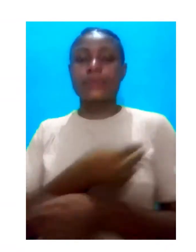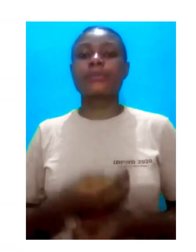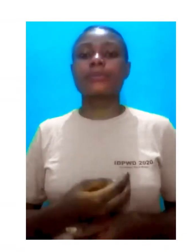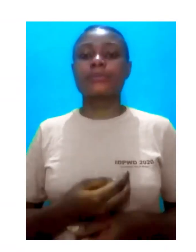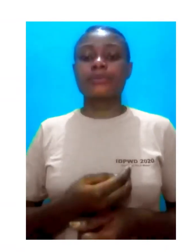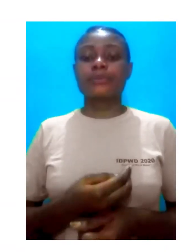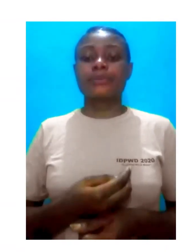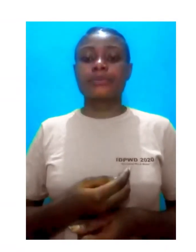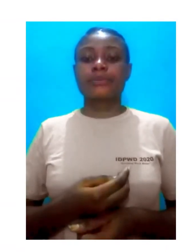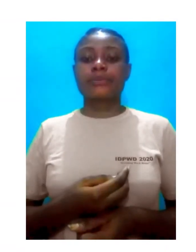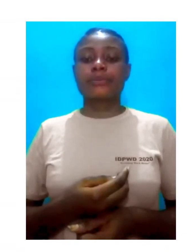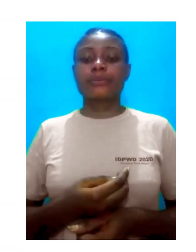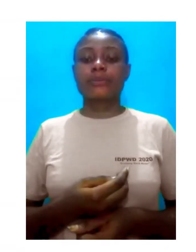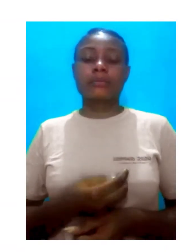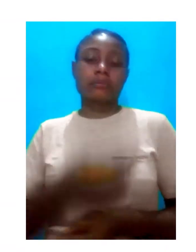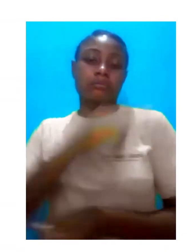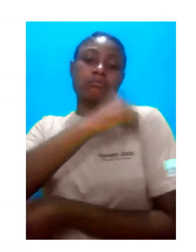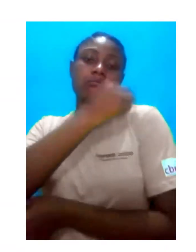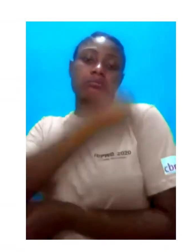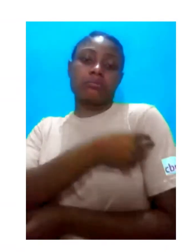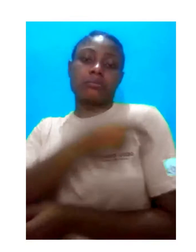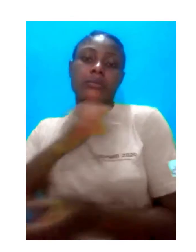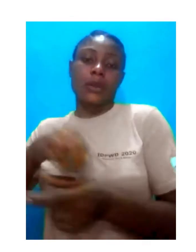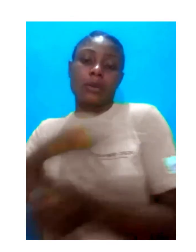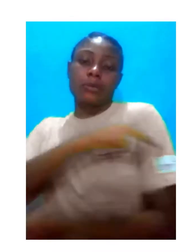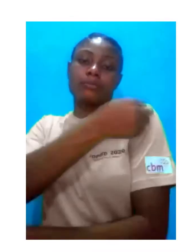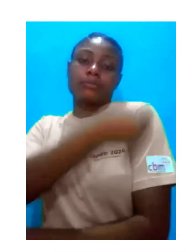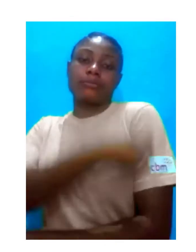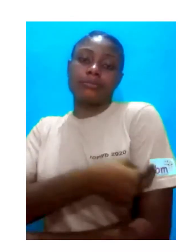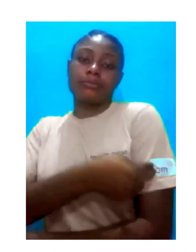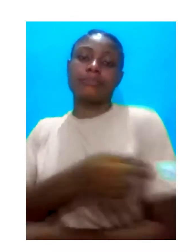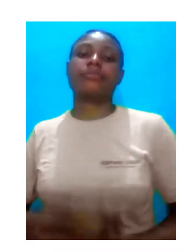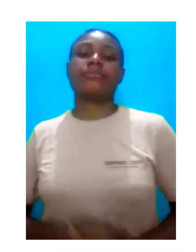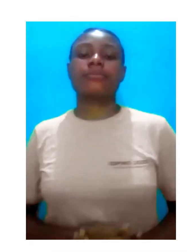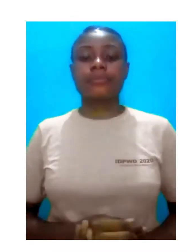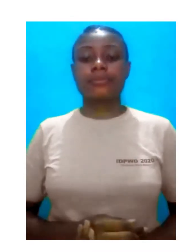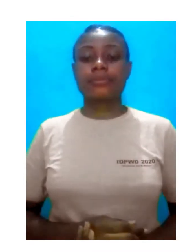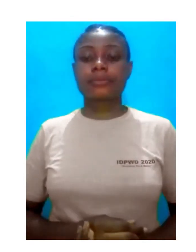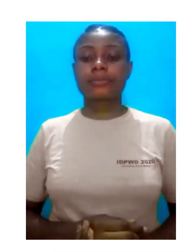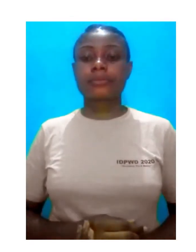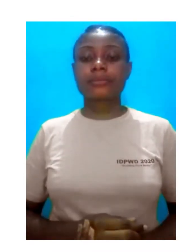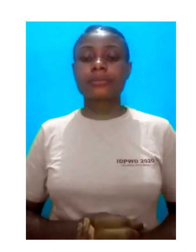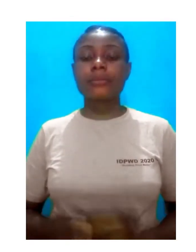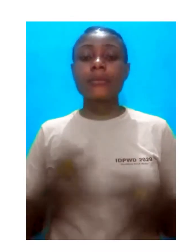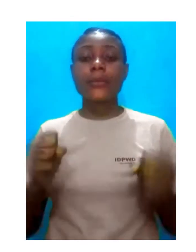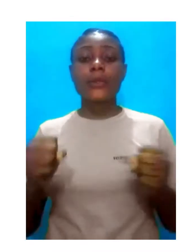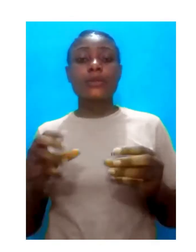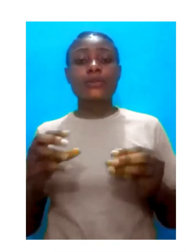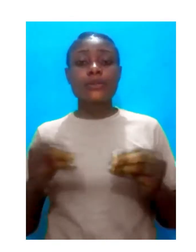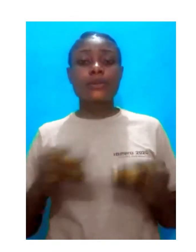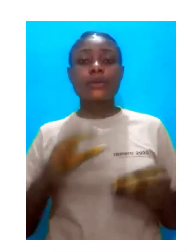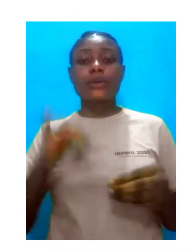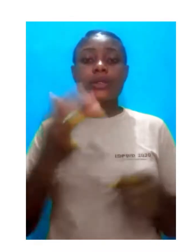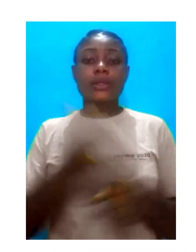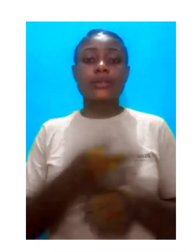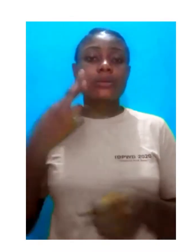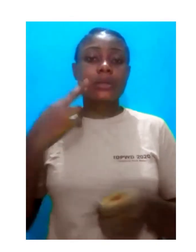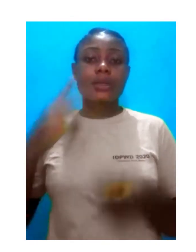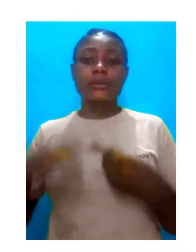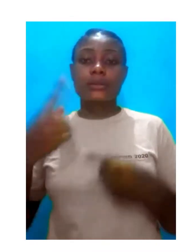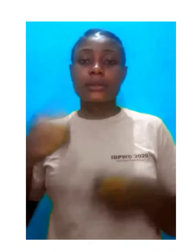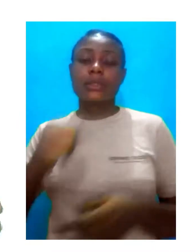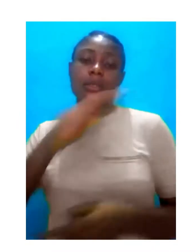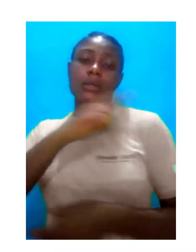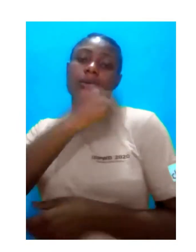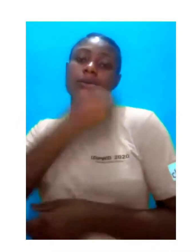for hospital or ASL sign for hospital, like this or like this. Hospital. All